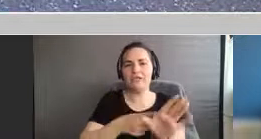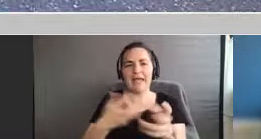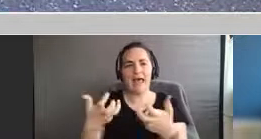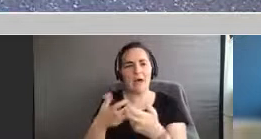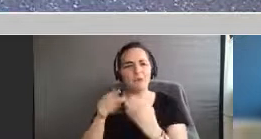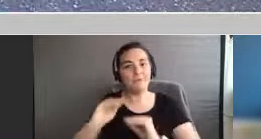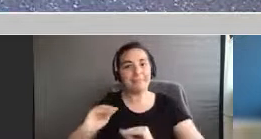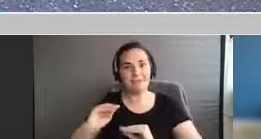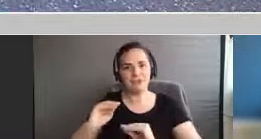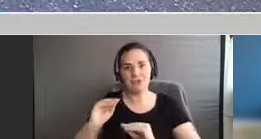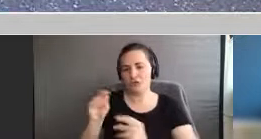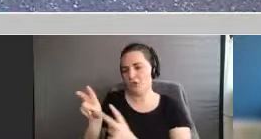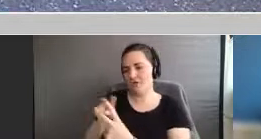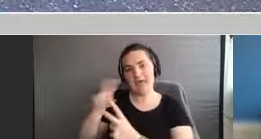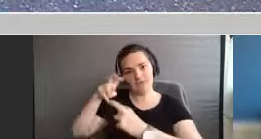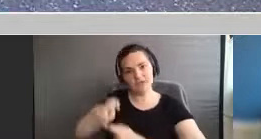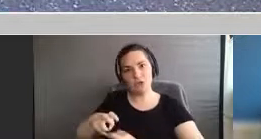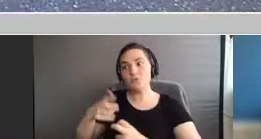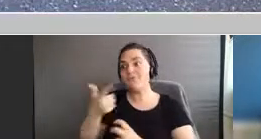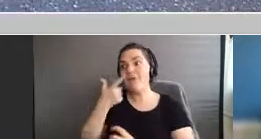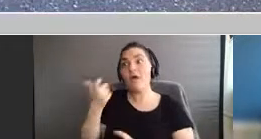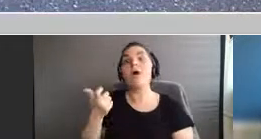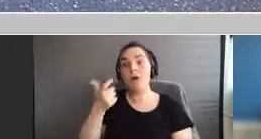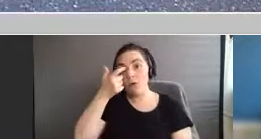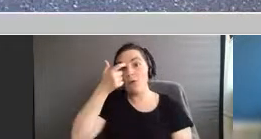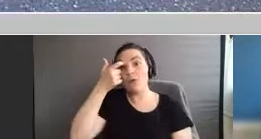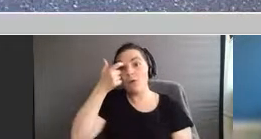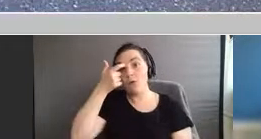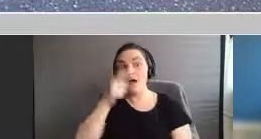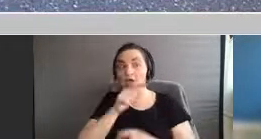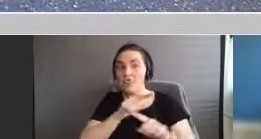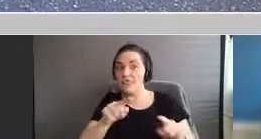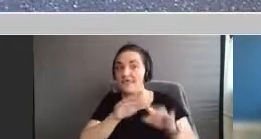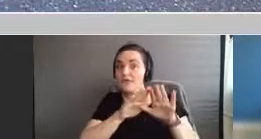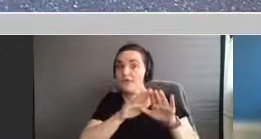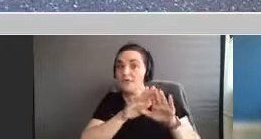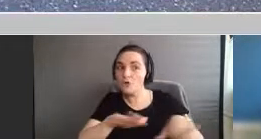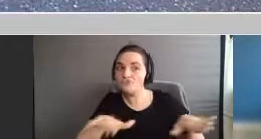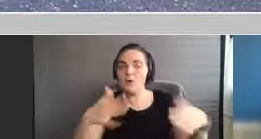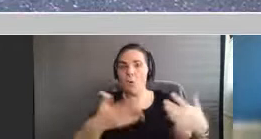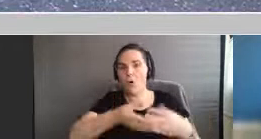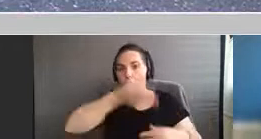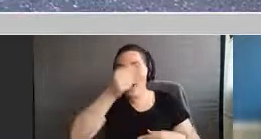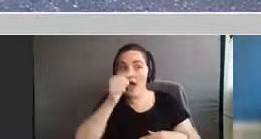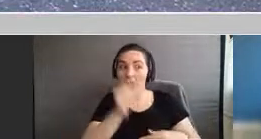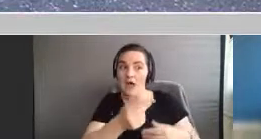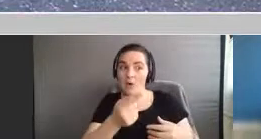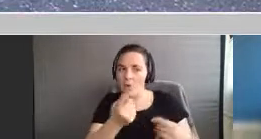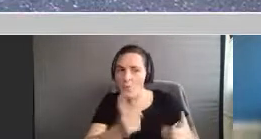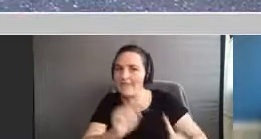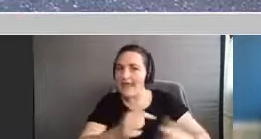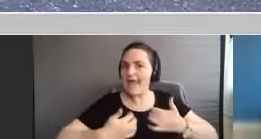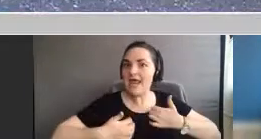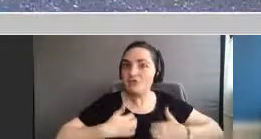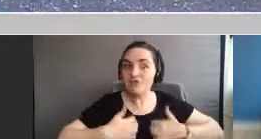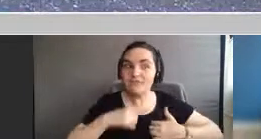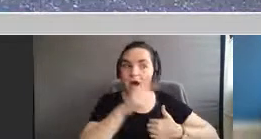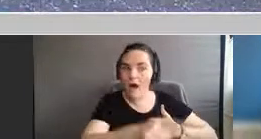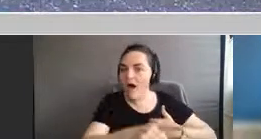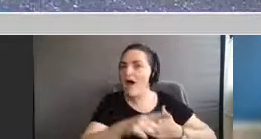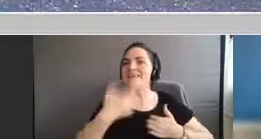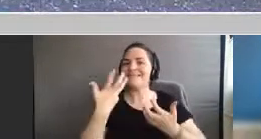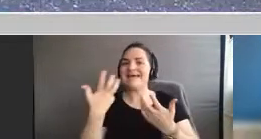the learner's interests. So knowing what the learner is interested in could be used